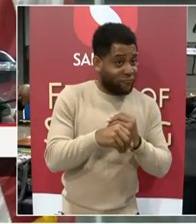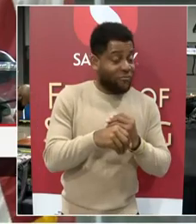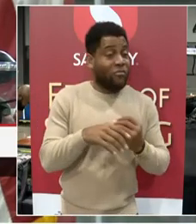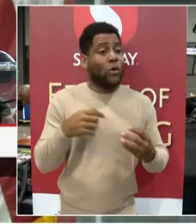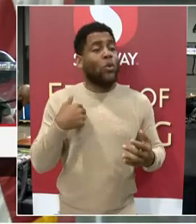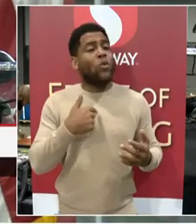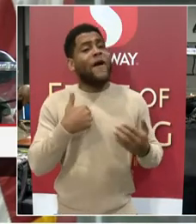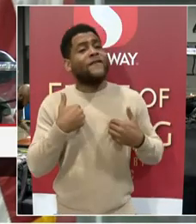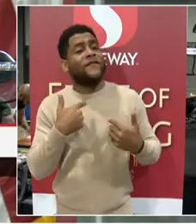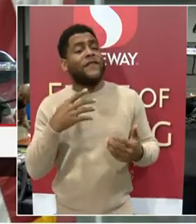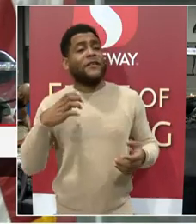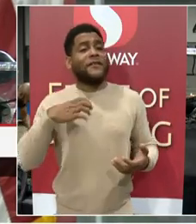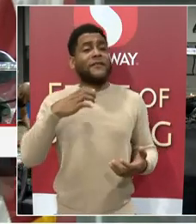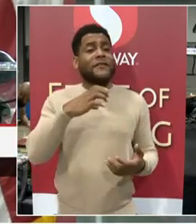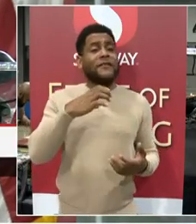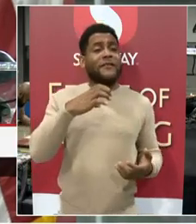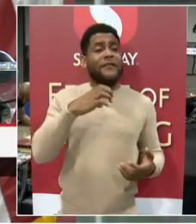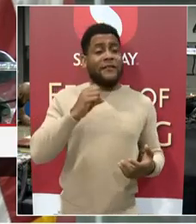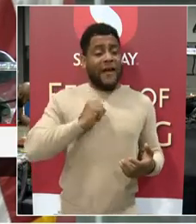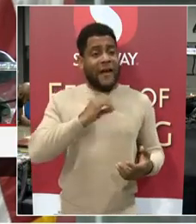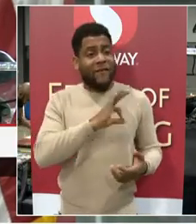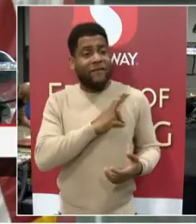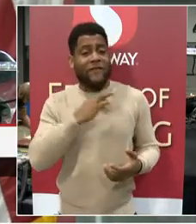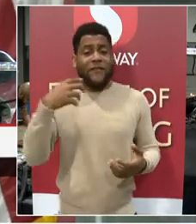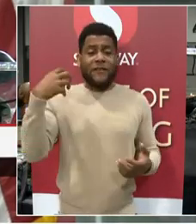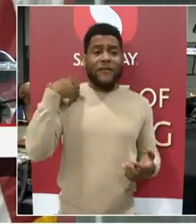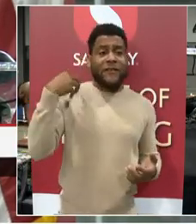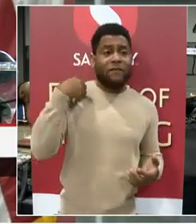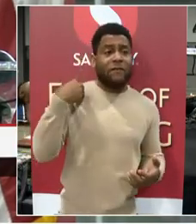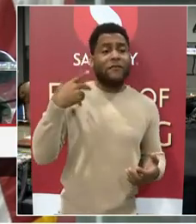for Councilmember Vincent Gray, Ward 7. Sheila.